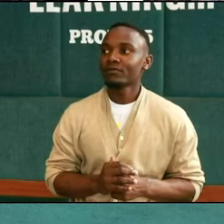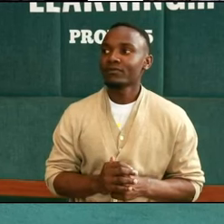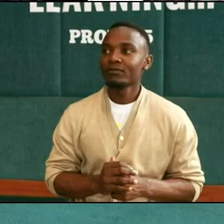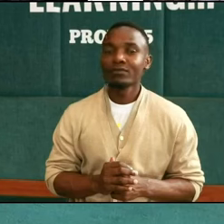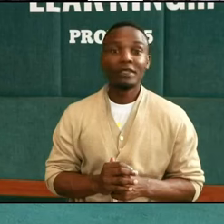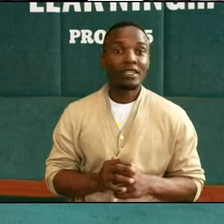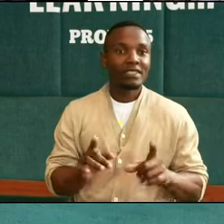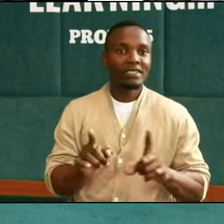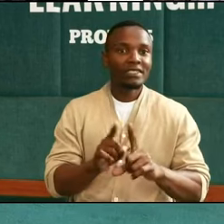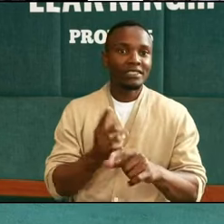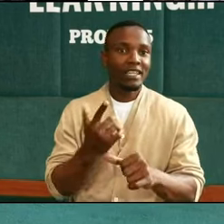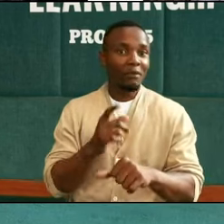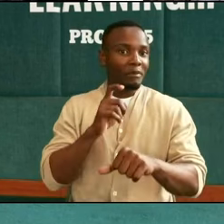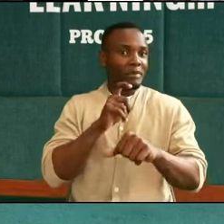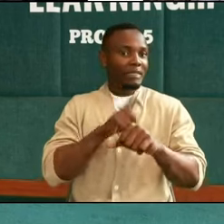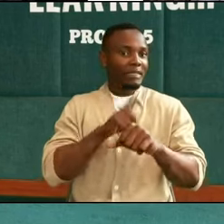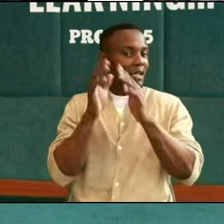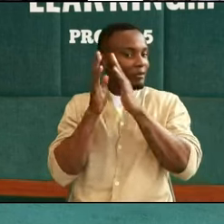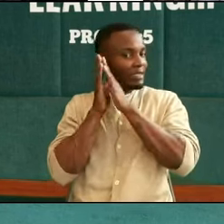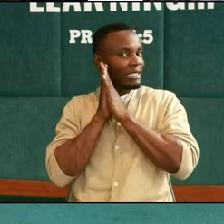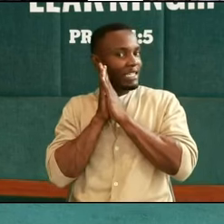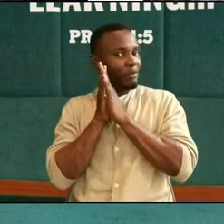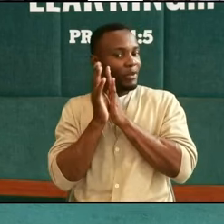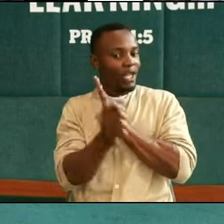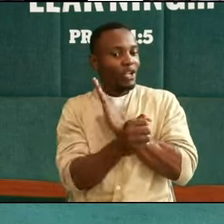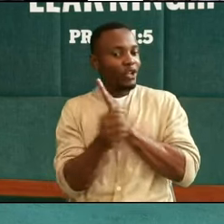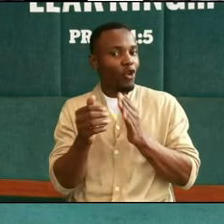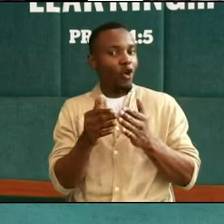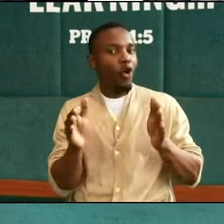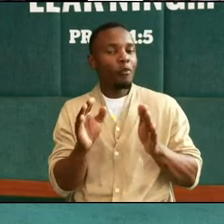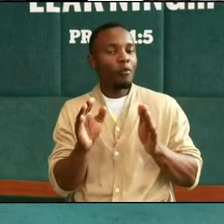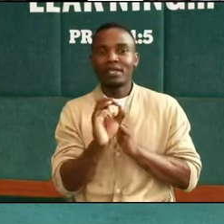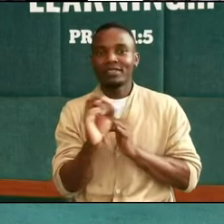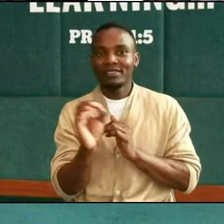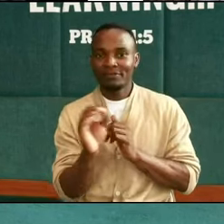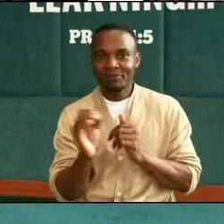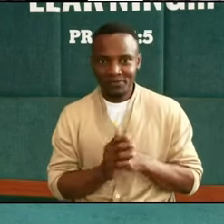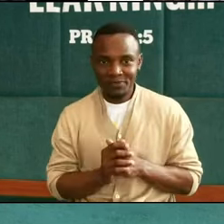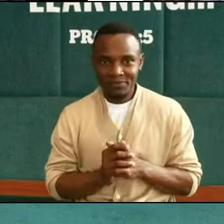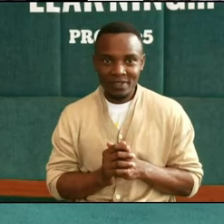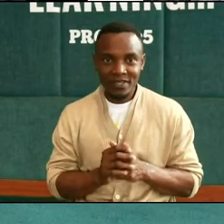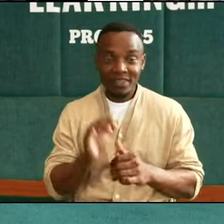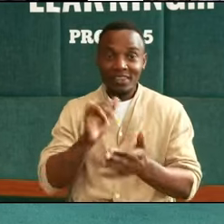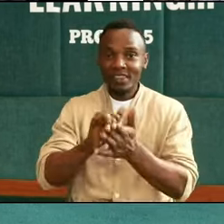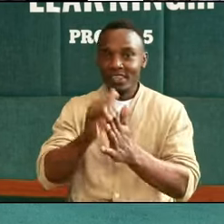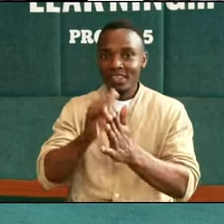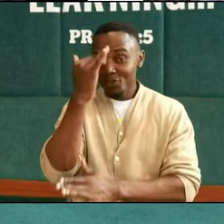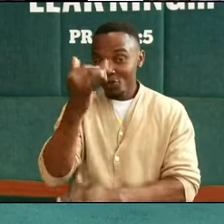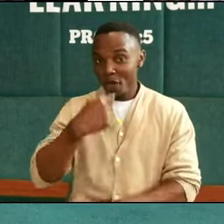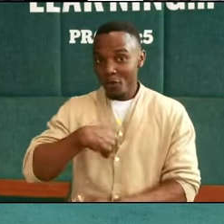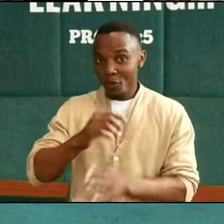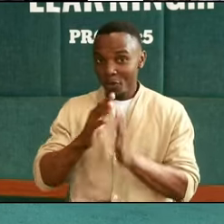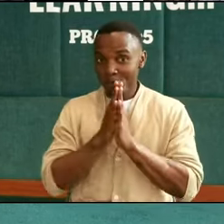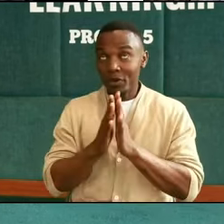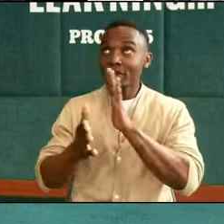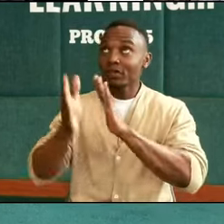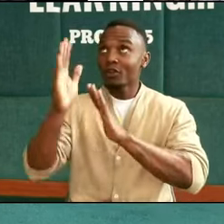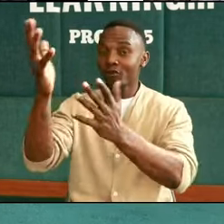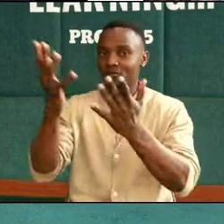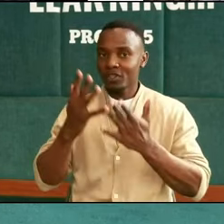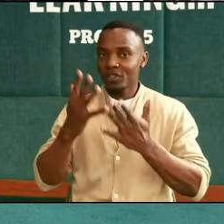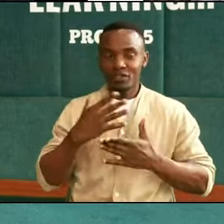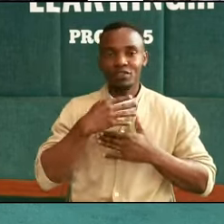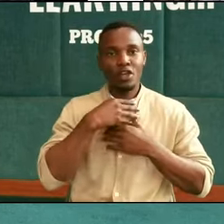to leave the door open when you're going to sleep. Yes, that is why we pray for God to give us courage so that we're not scared. No.